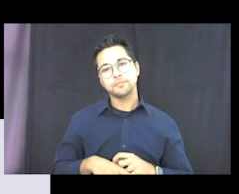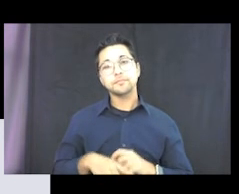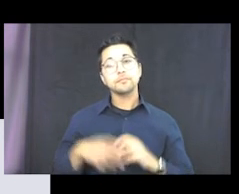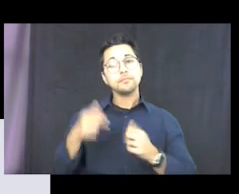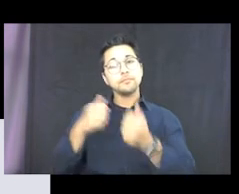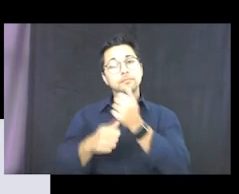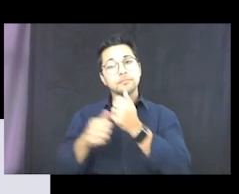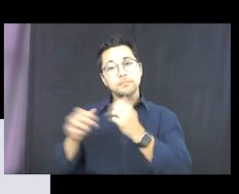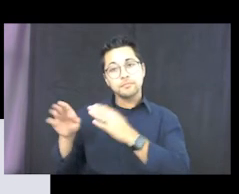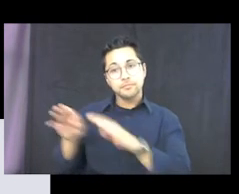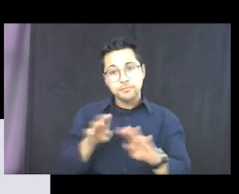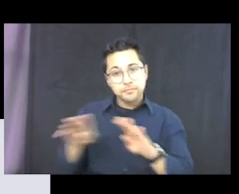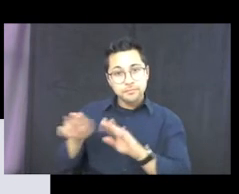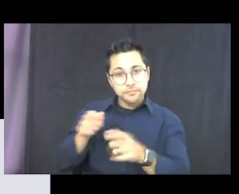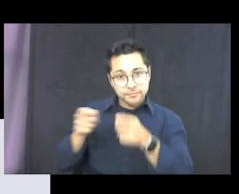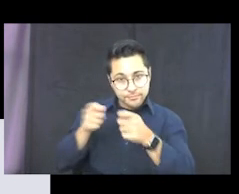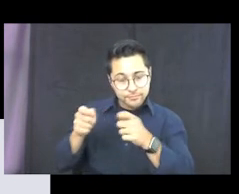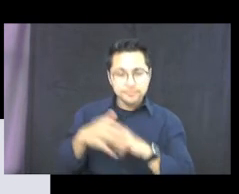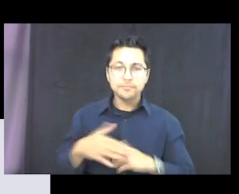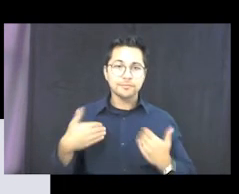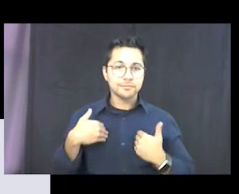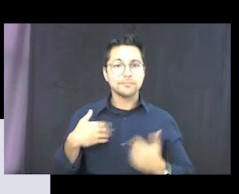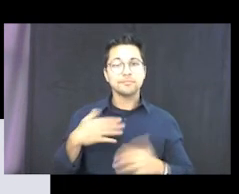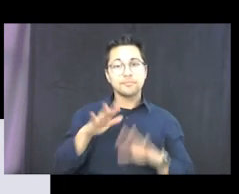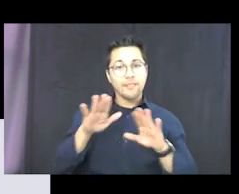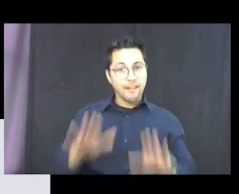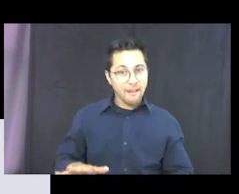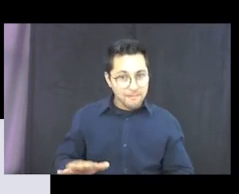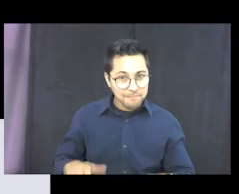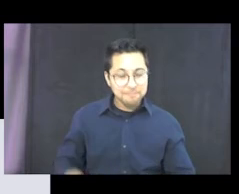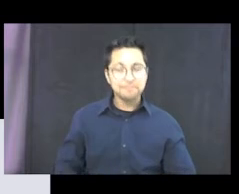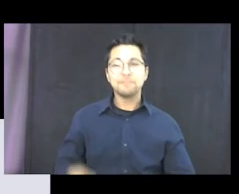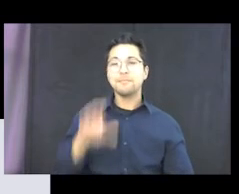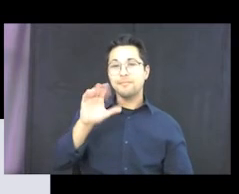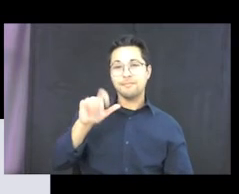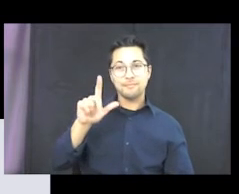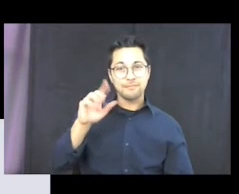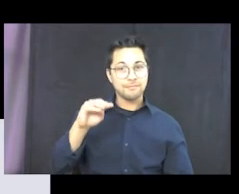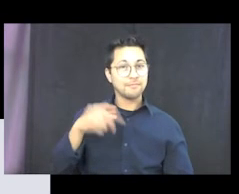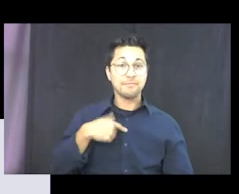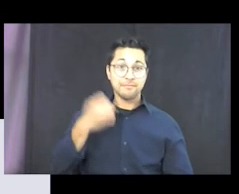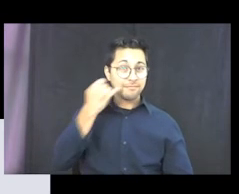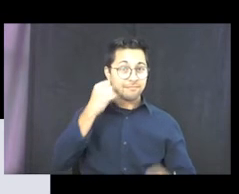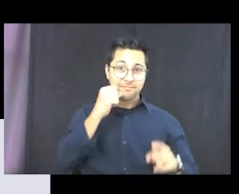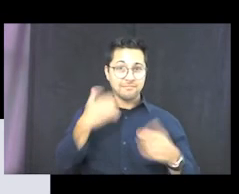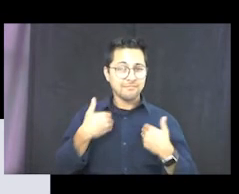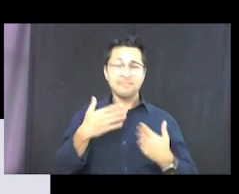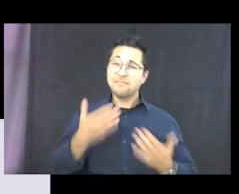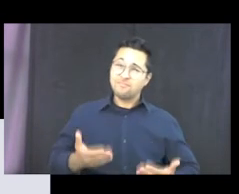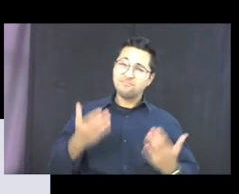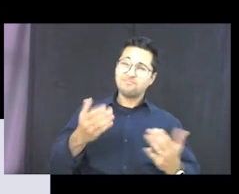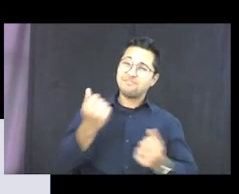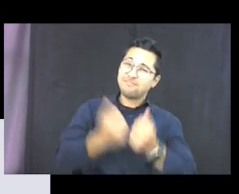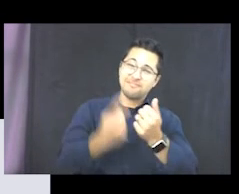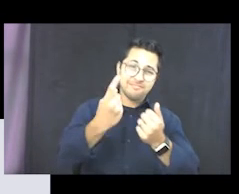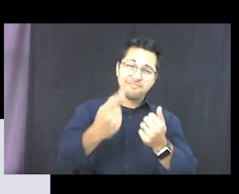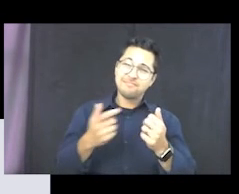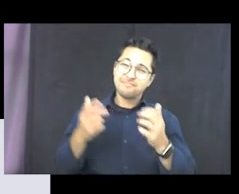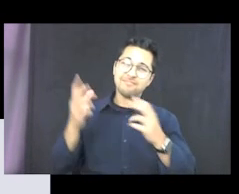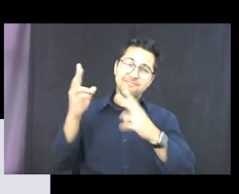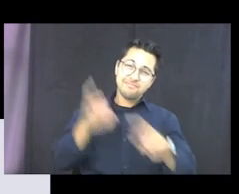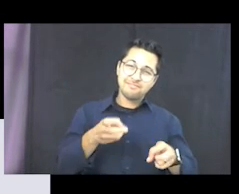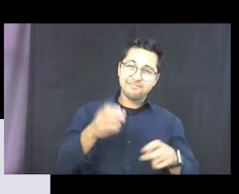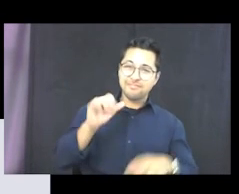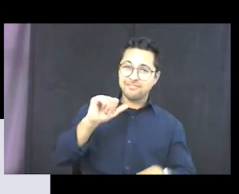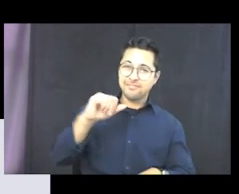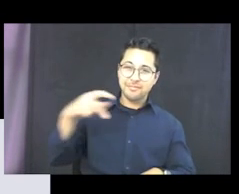Under behavior regulation, we have Calm. If you don't have it, I recommend everybody get the Calm extension